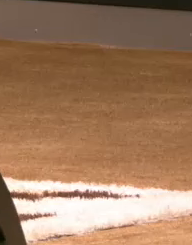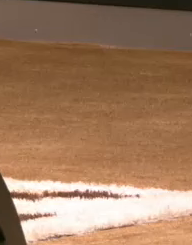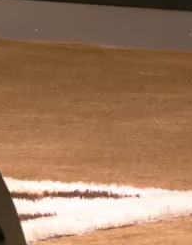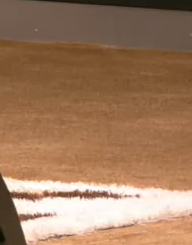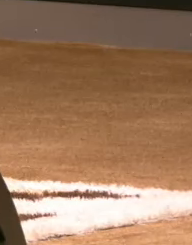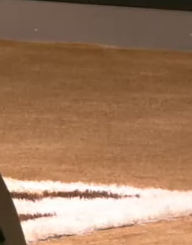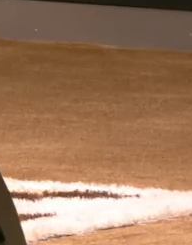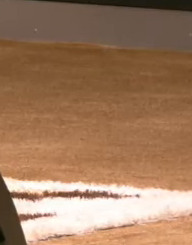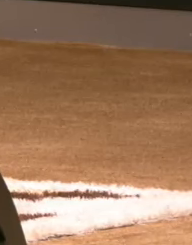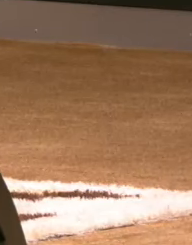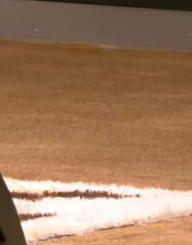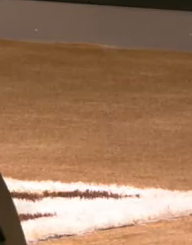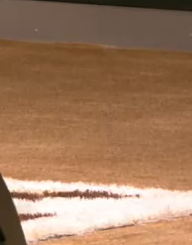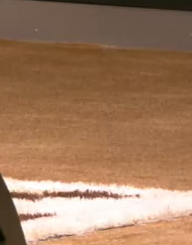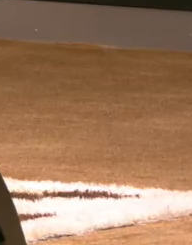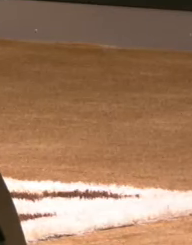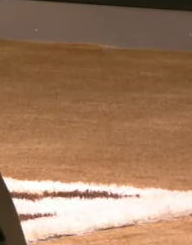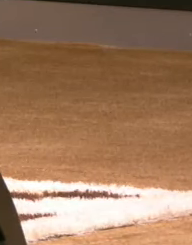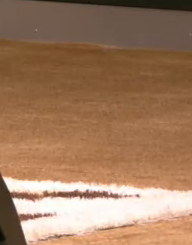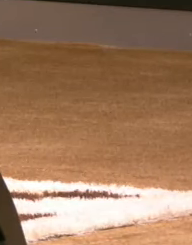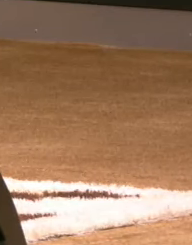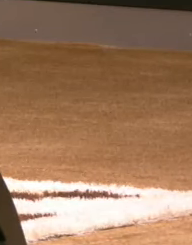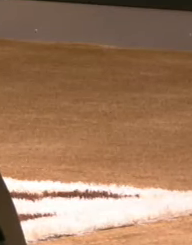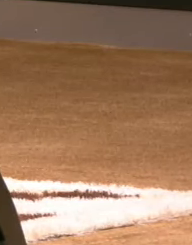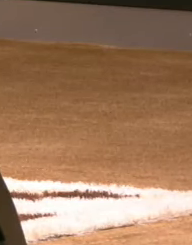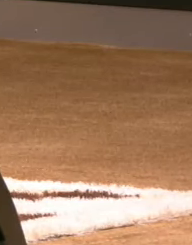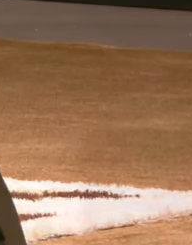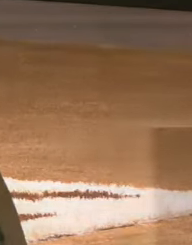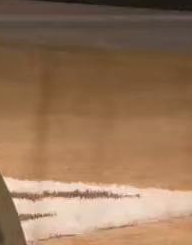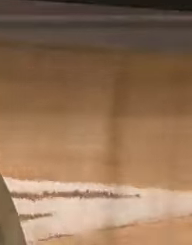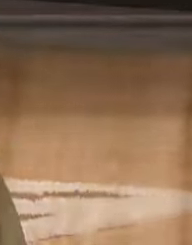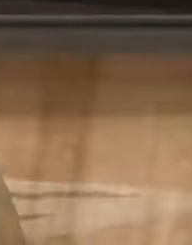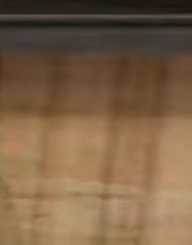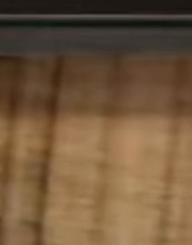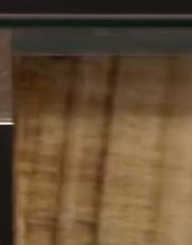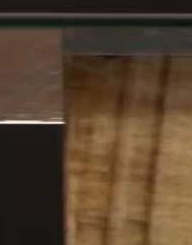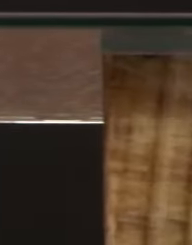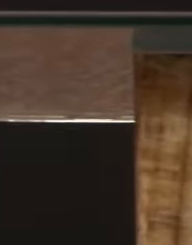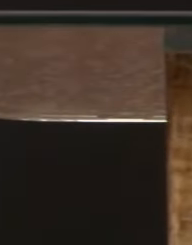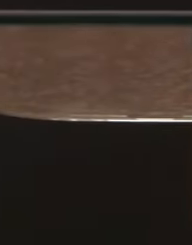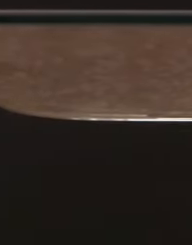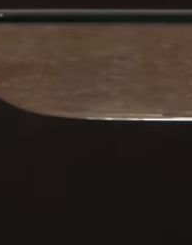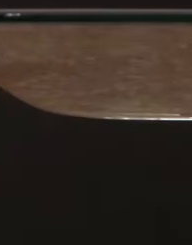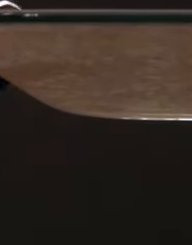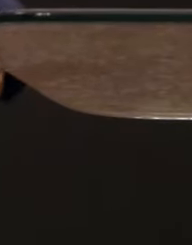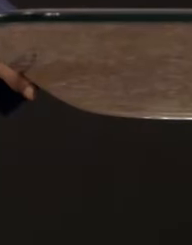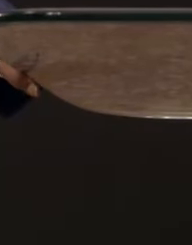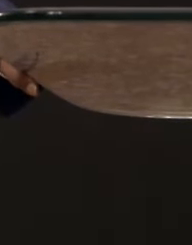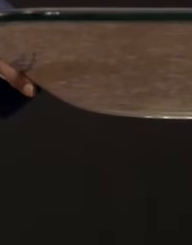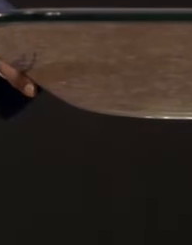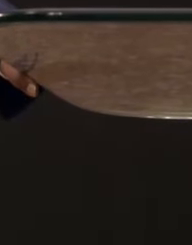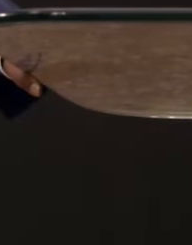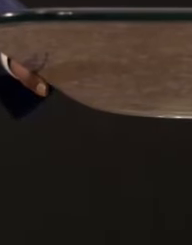don't need to have grace to have depravity operating in our hearts.